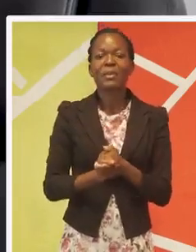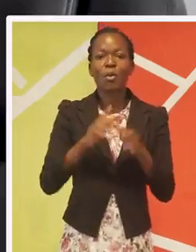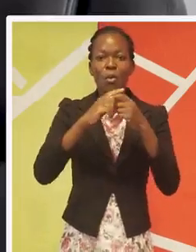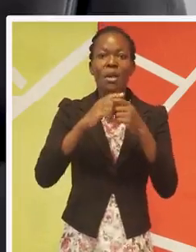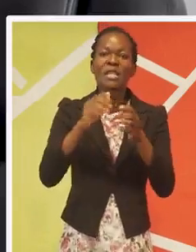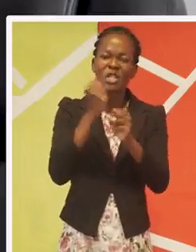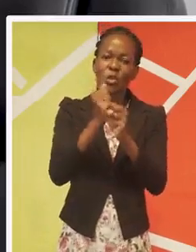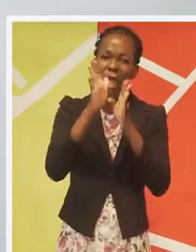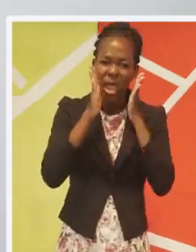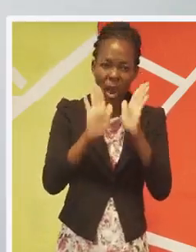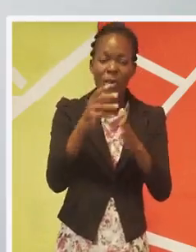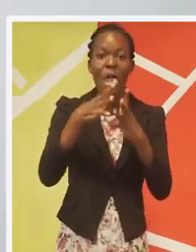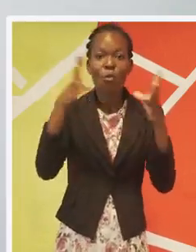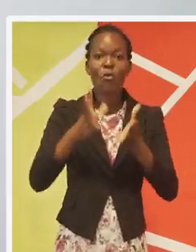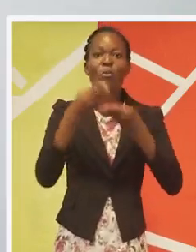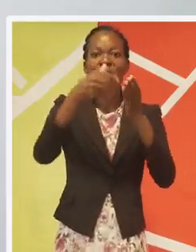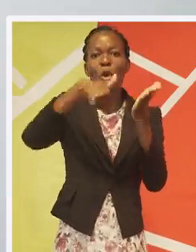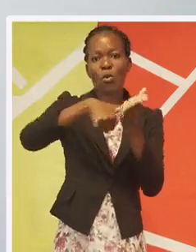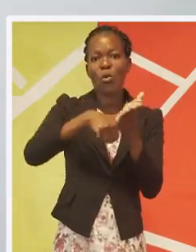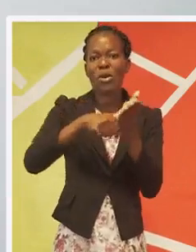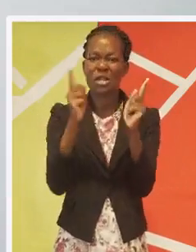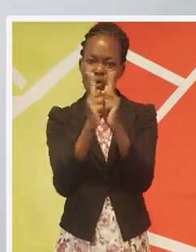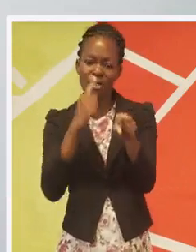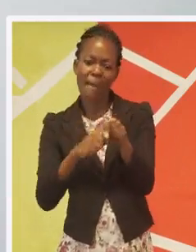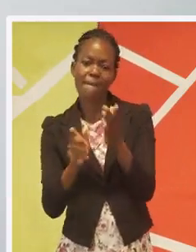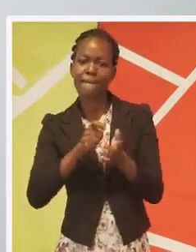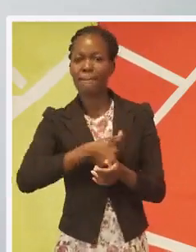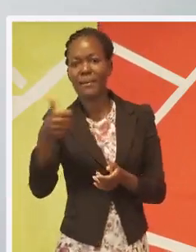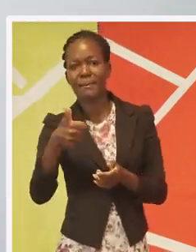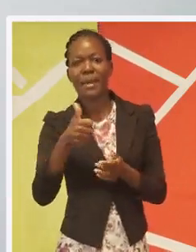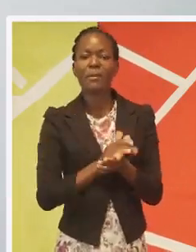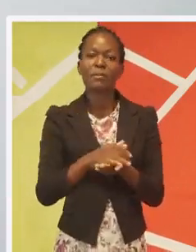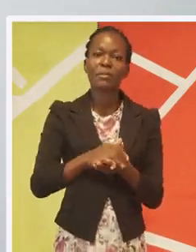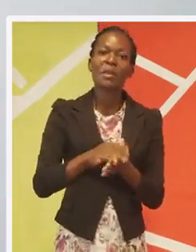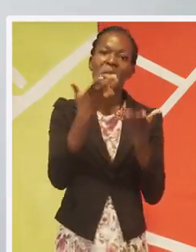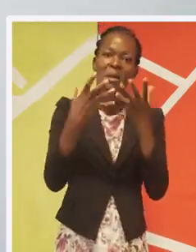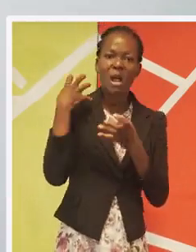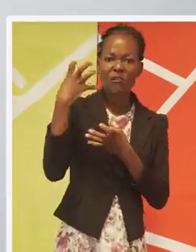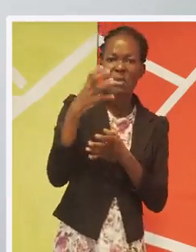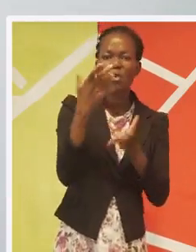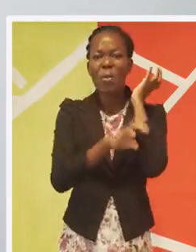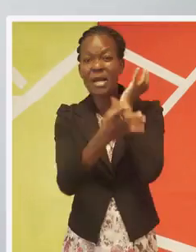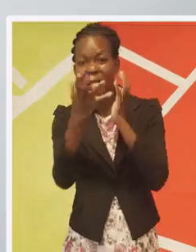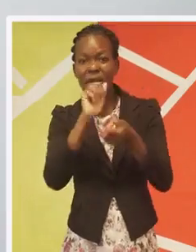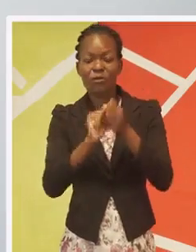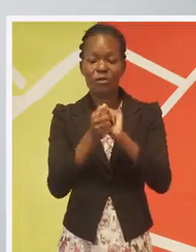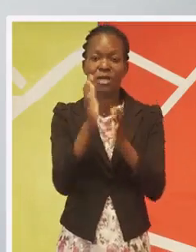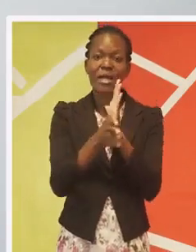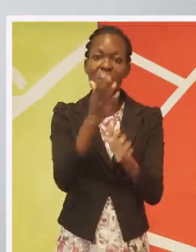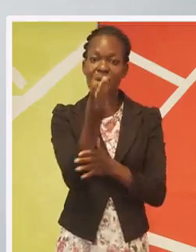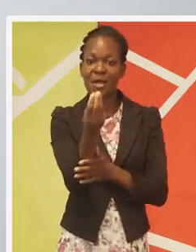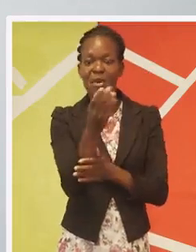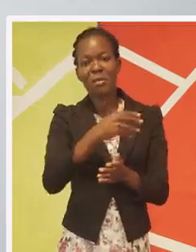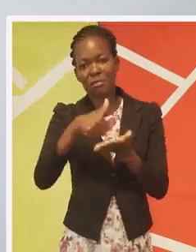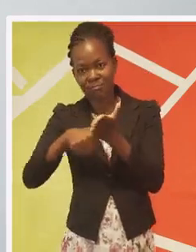to provide short-term loans to countries deep in the economic crisis, and basically economies that have nowhere else